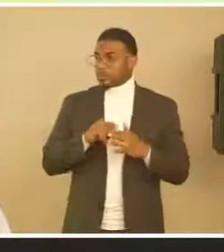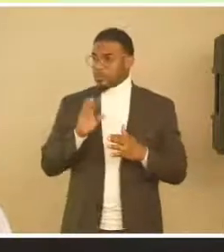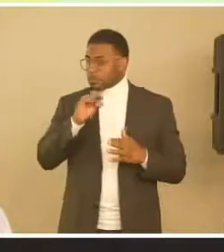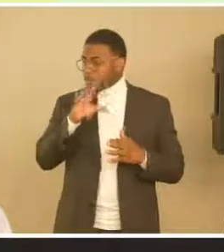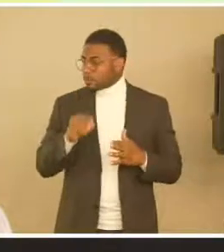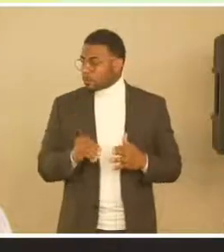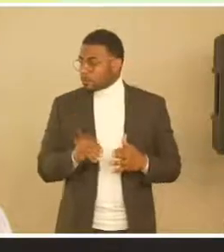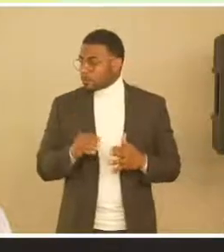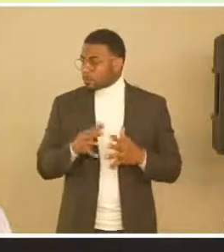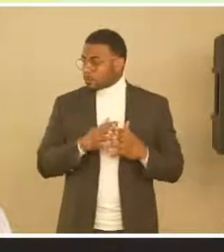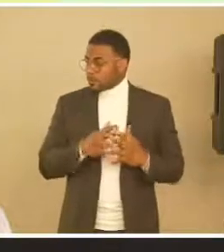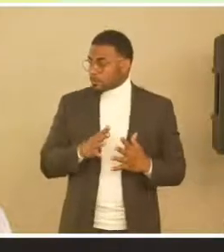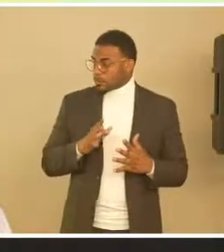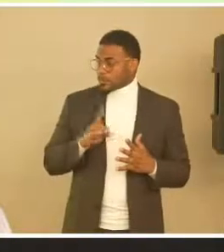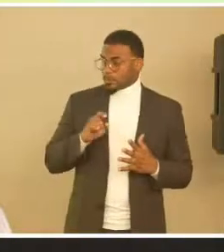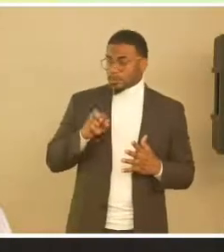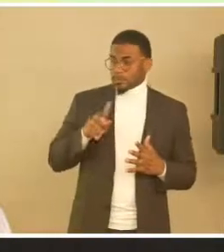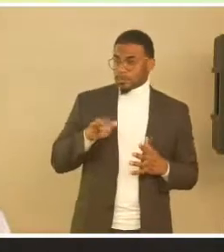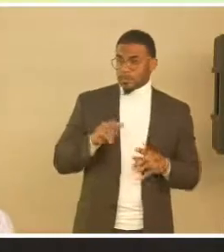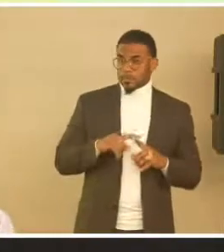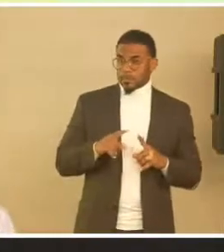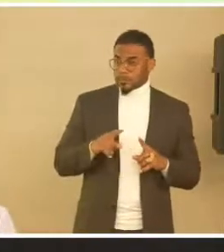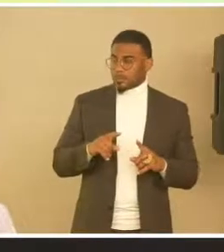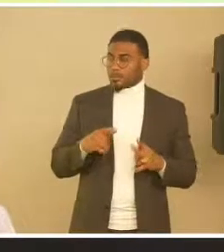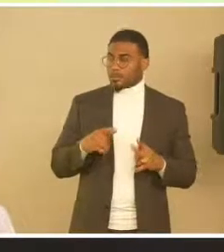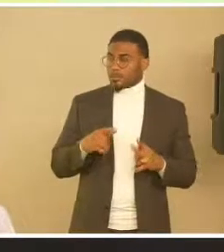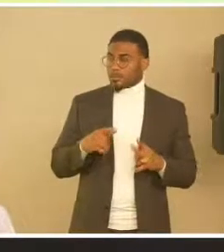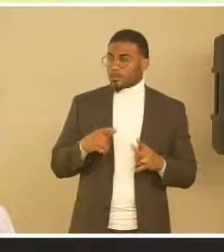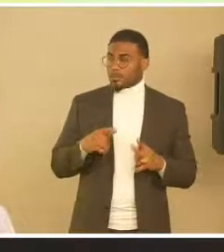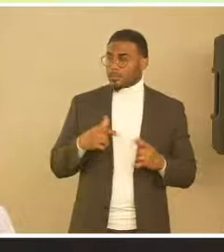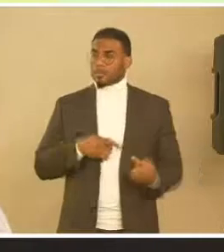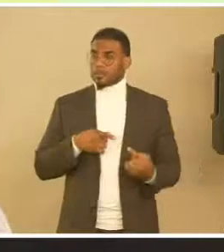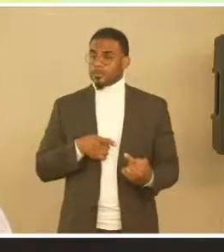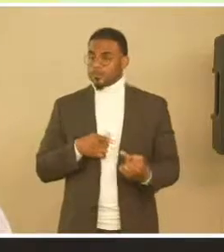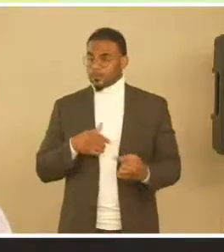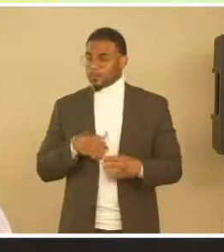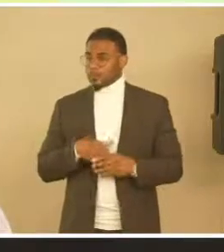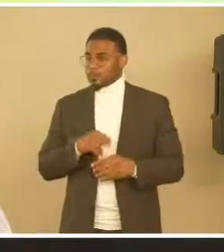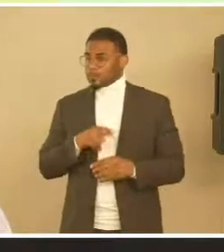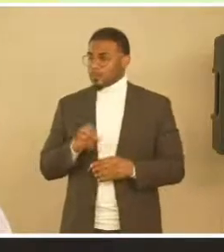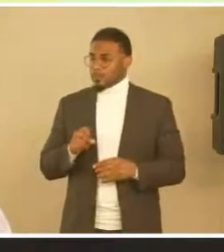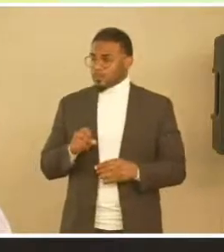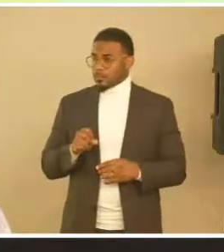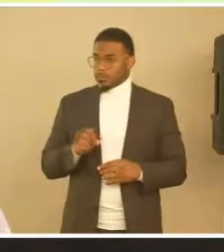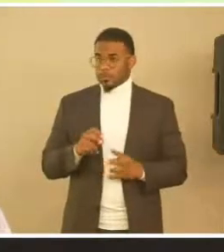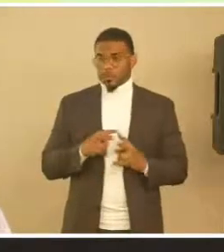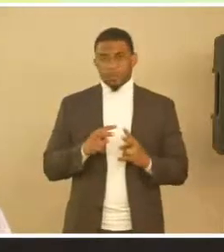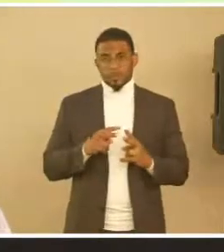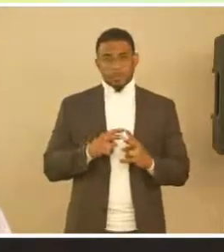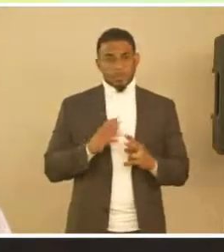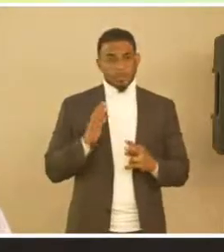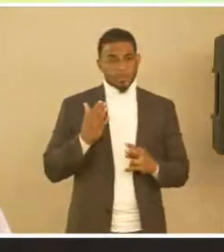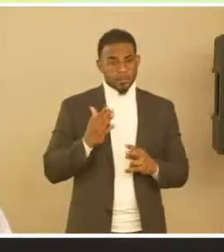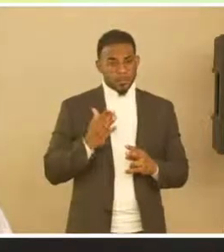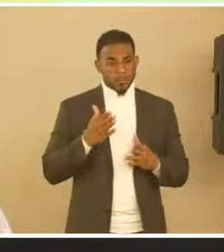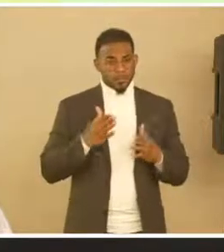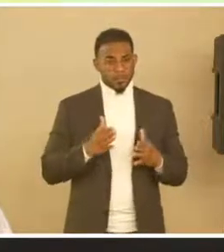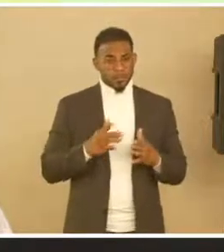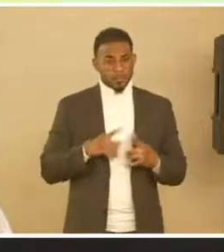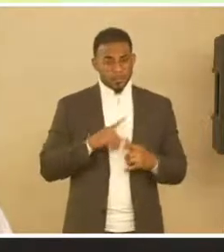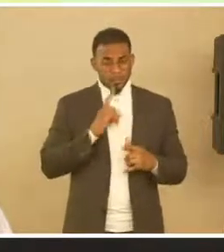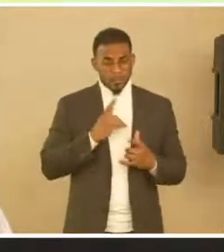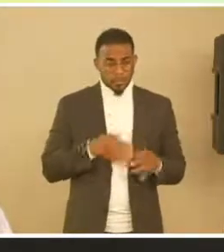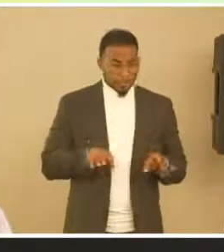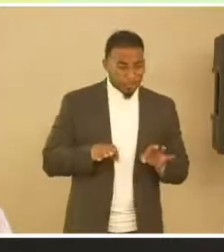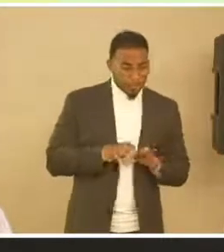African American diaspora, but we have struggled in the United States in a very similar way to